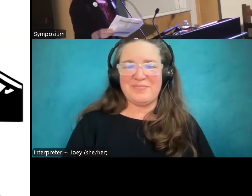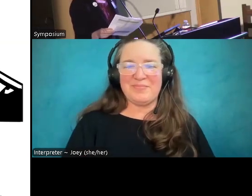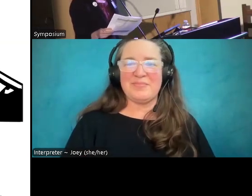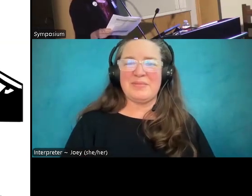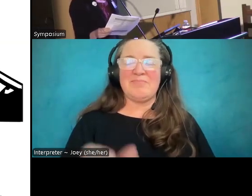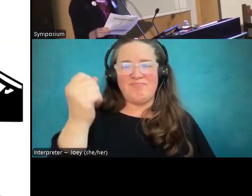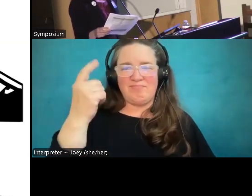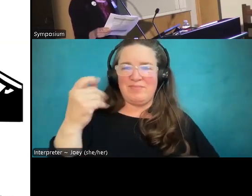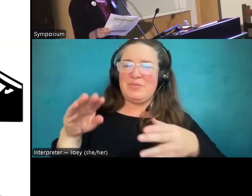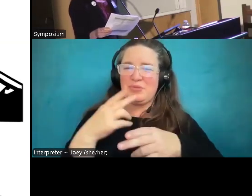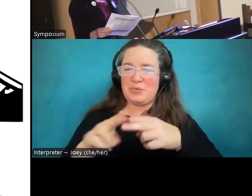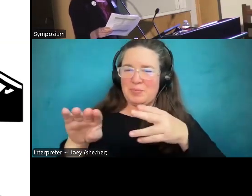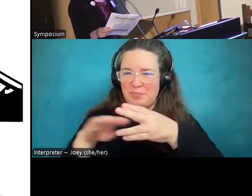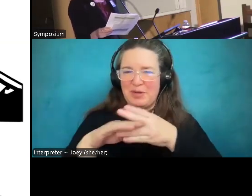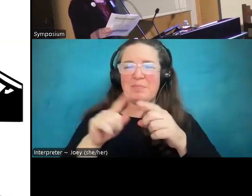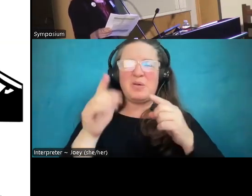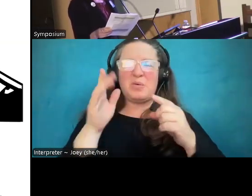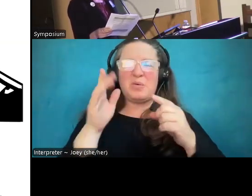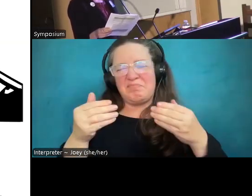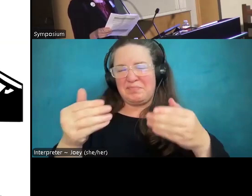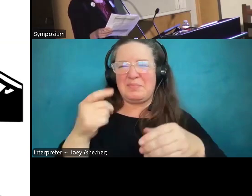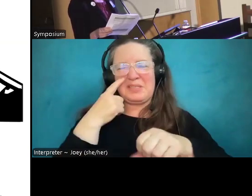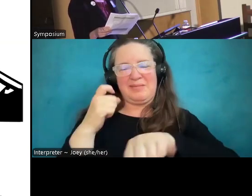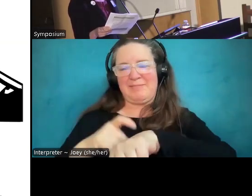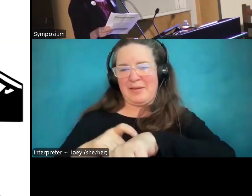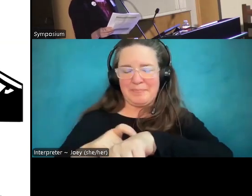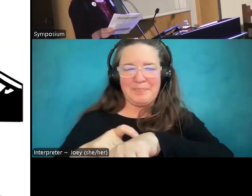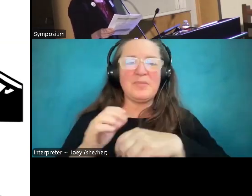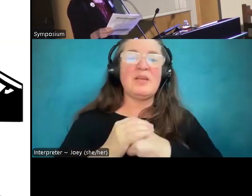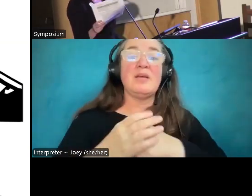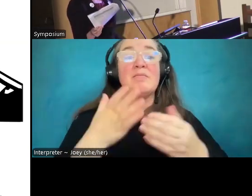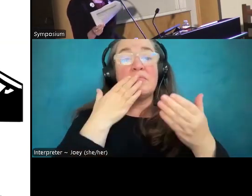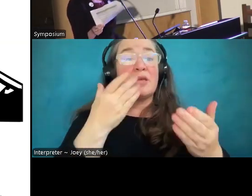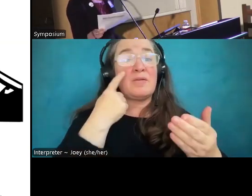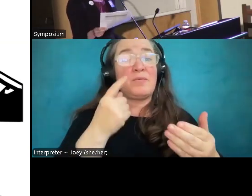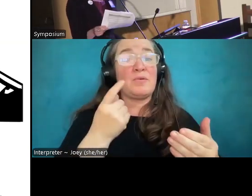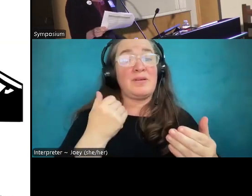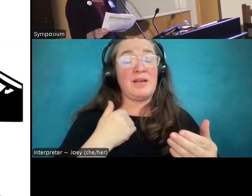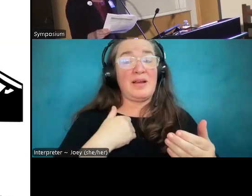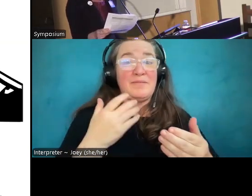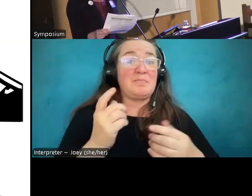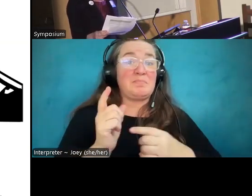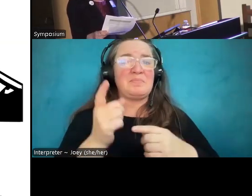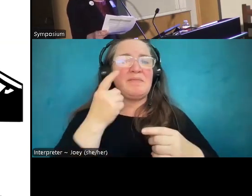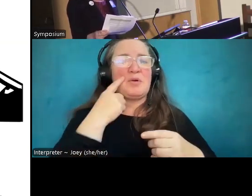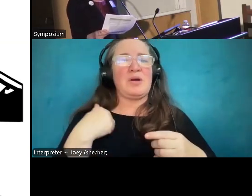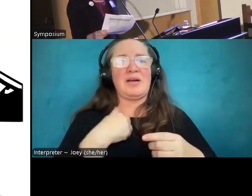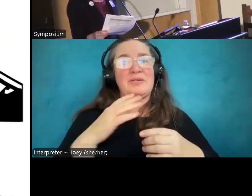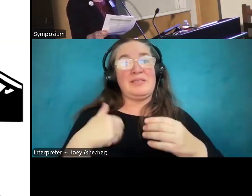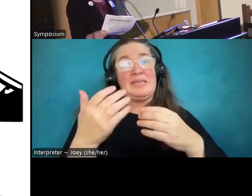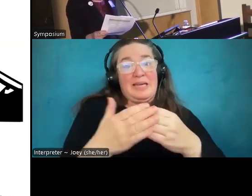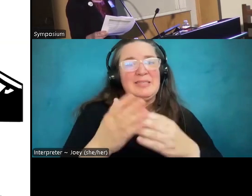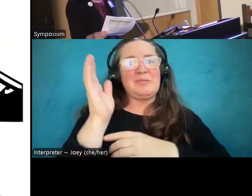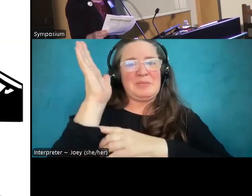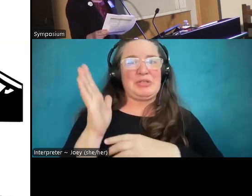Thank you all for having a seat for our next speaker. For those of you who were not here this morning, I wanted